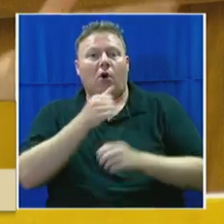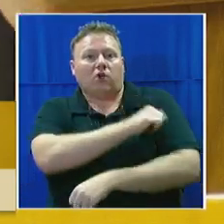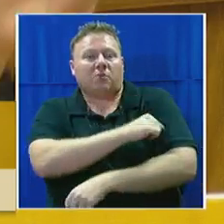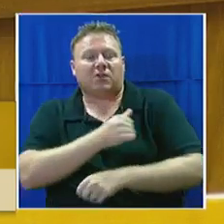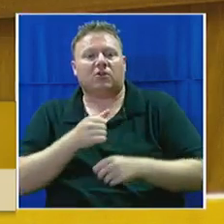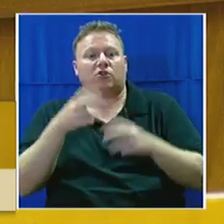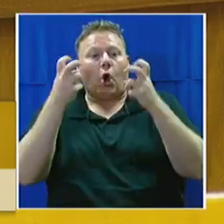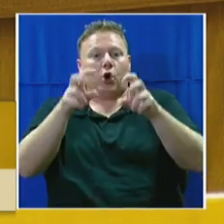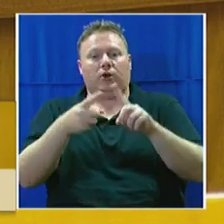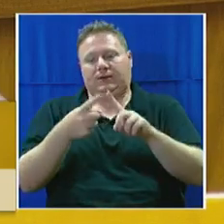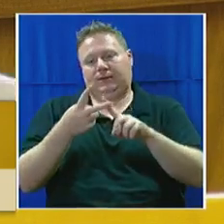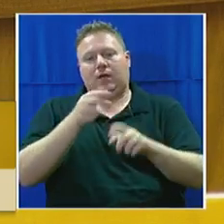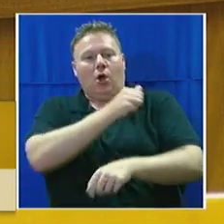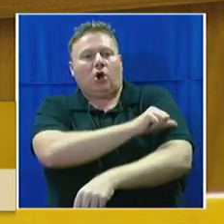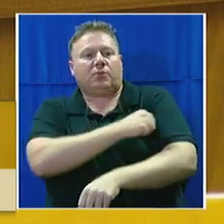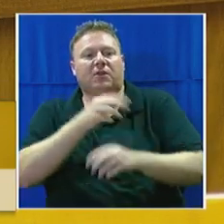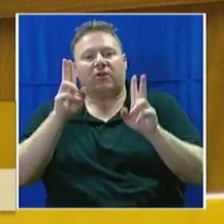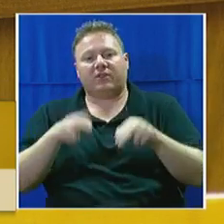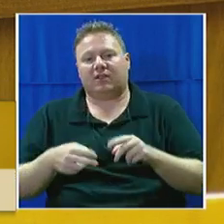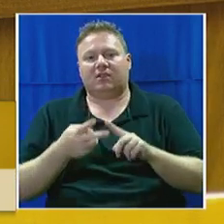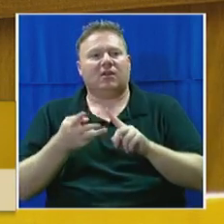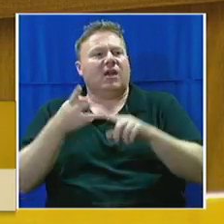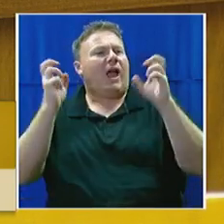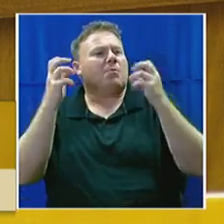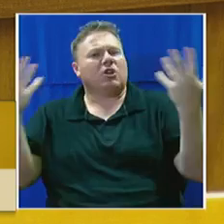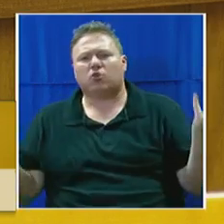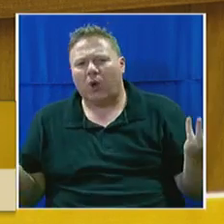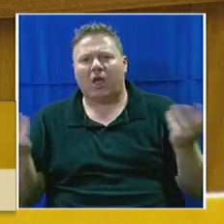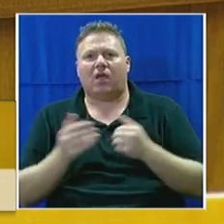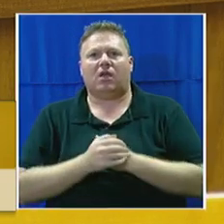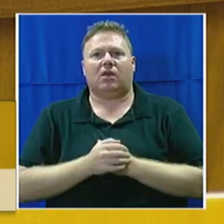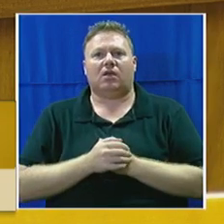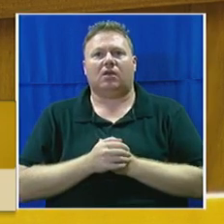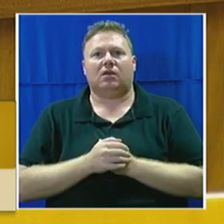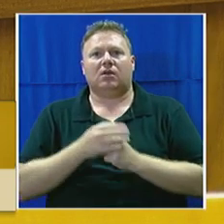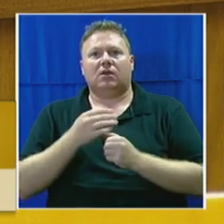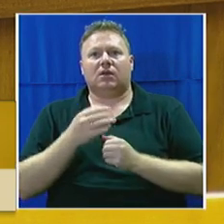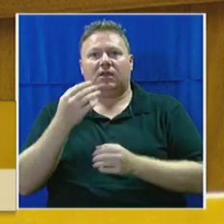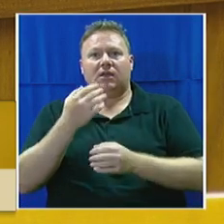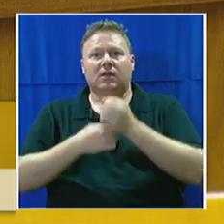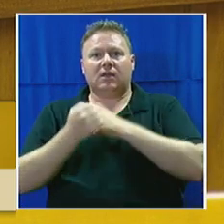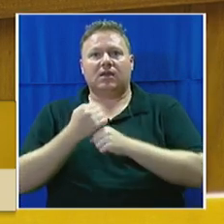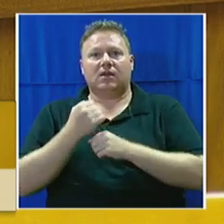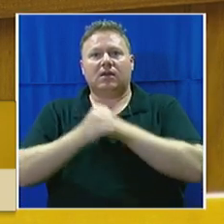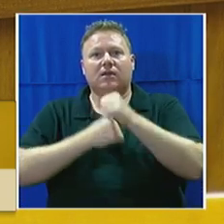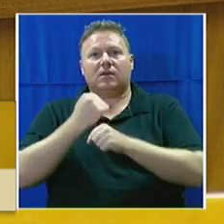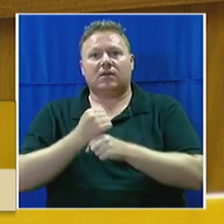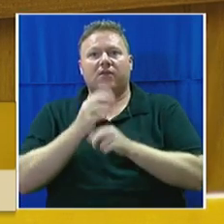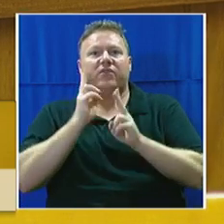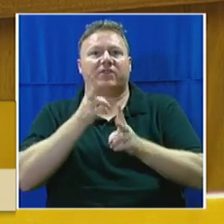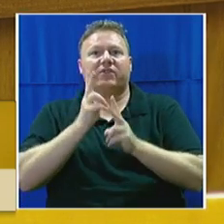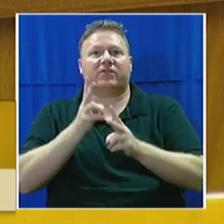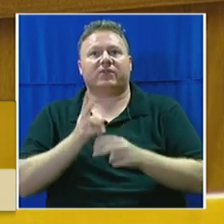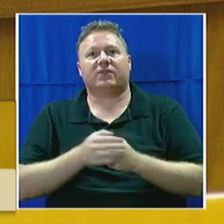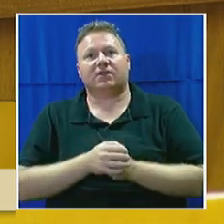death. Where are our ambulances? There are no ambulances. Over the last year, we have visited many hospitals across South Africa, and